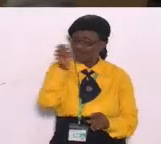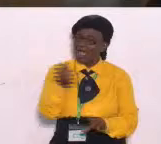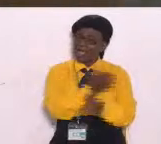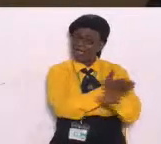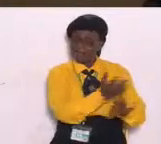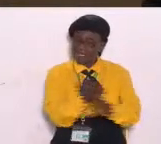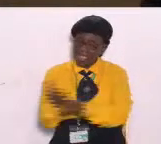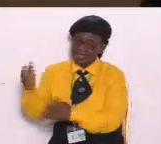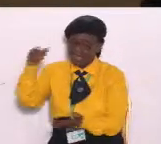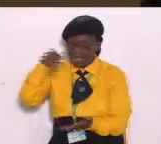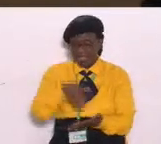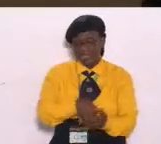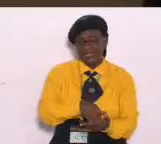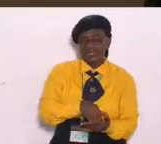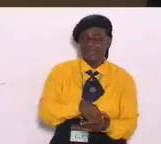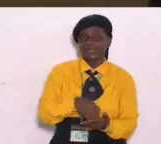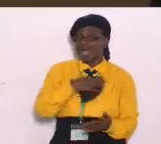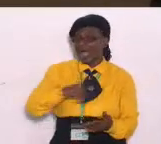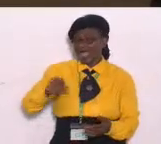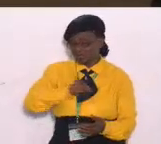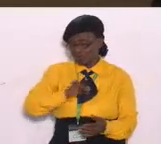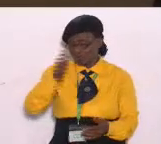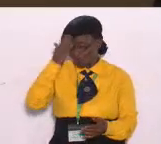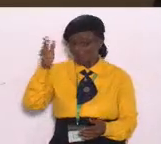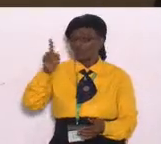Tell him, I know you are rich in mercy.